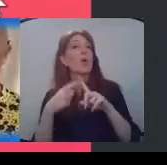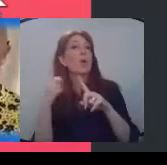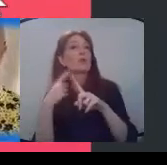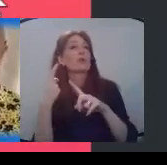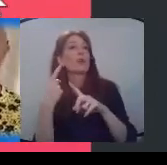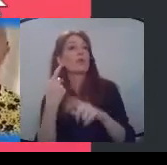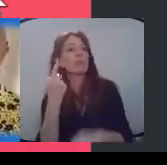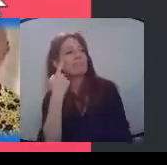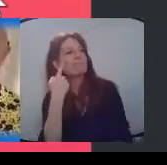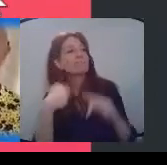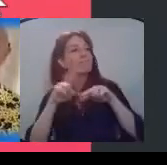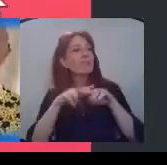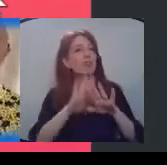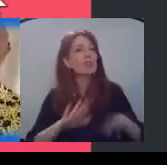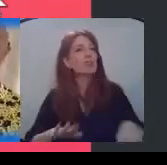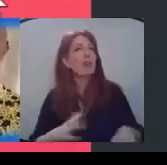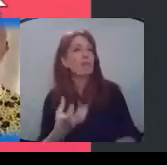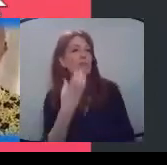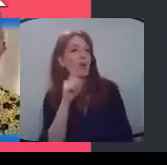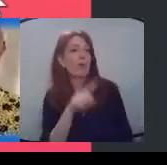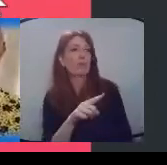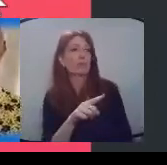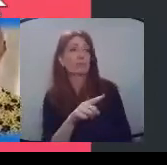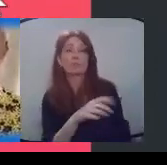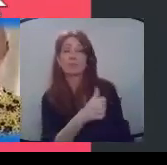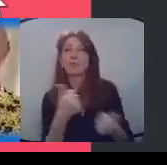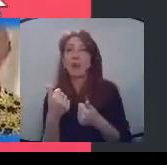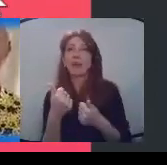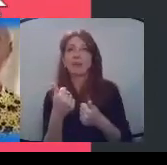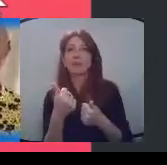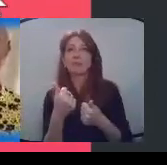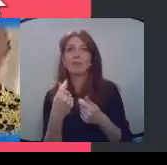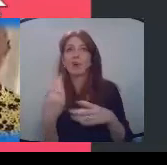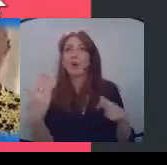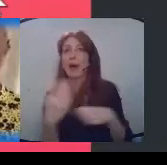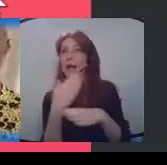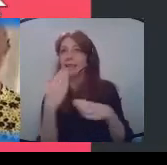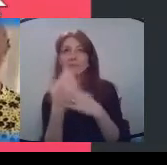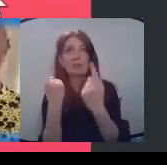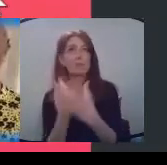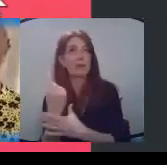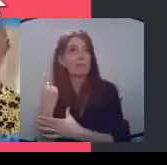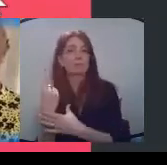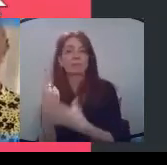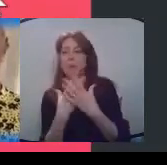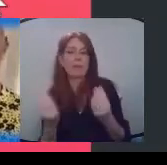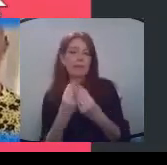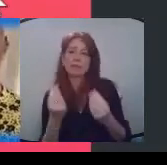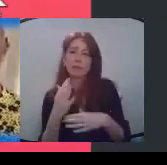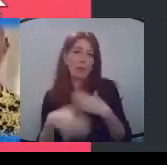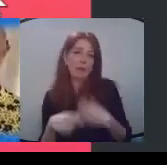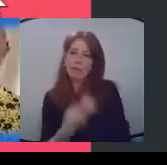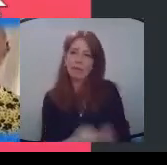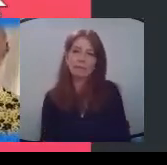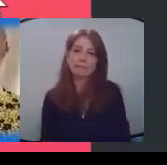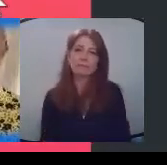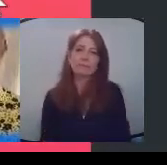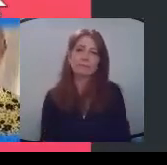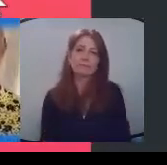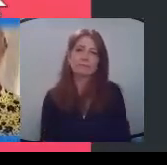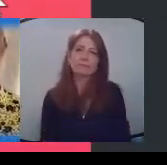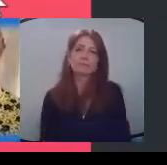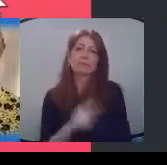really, you know, beneficial in the sense that you will not miss an activity or an event again. So the benefit then, of